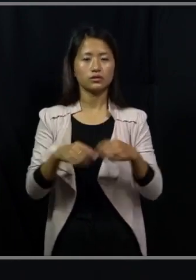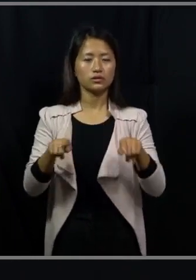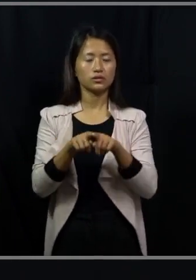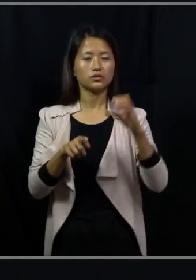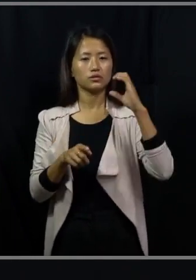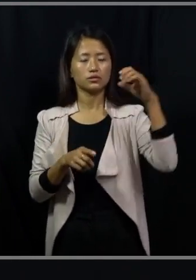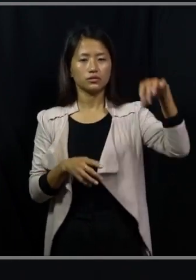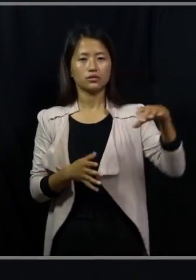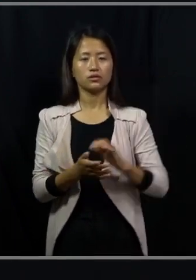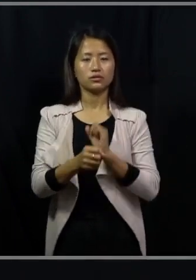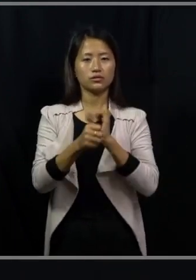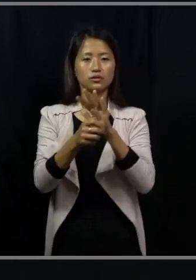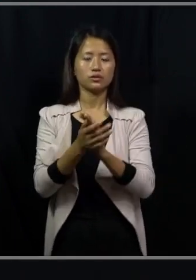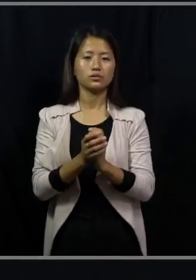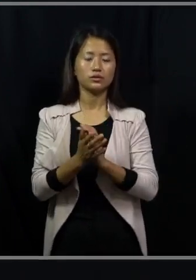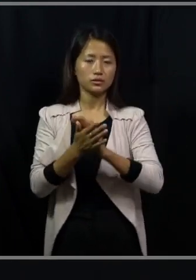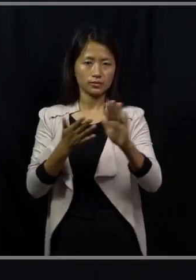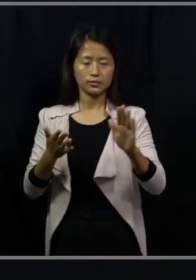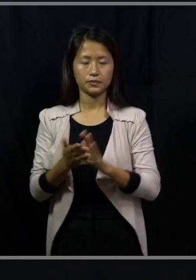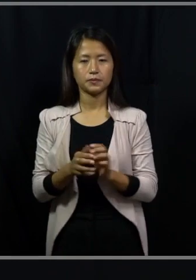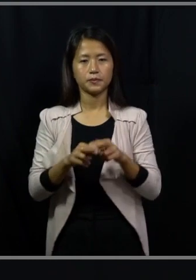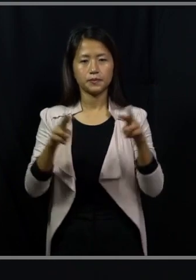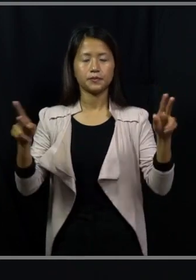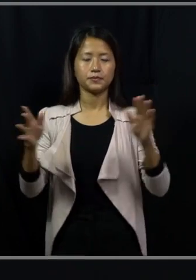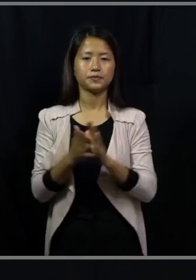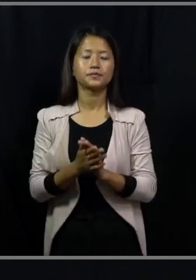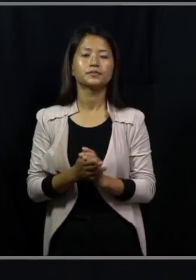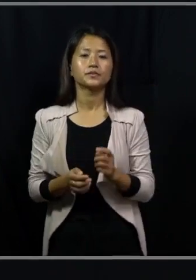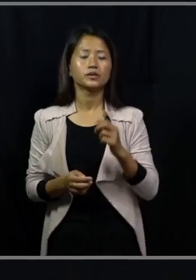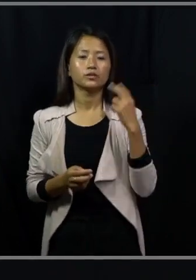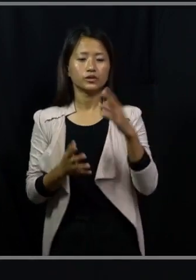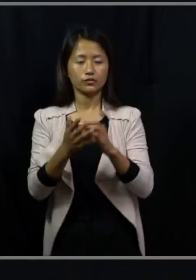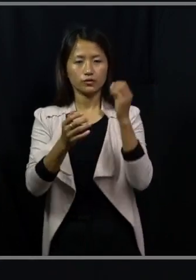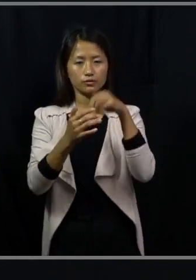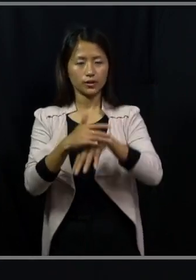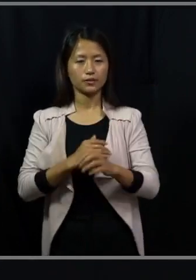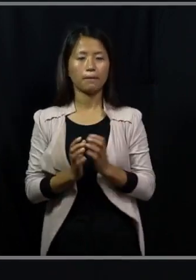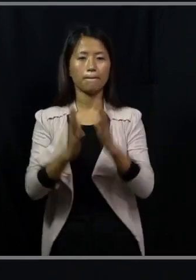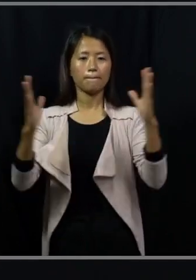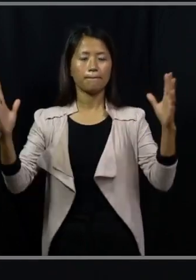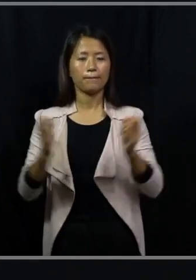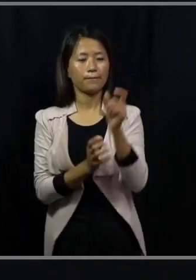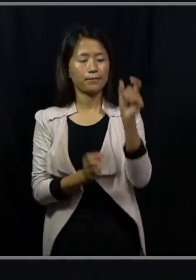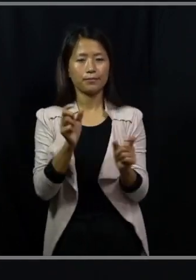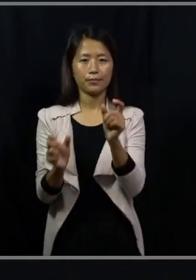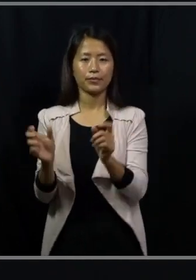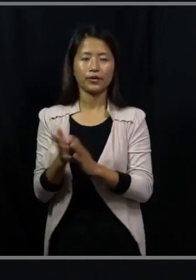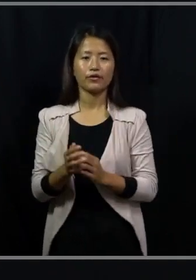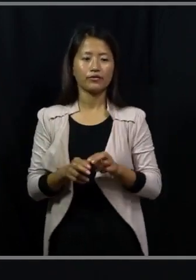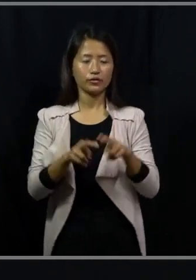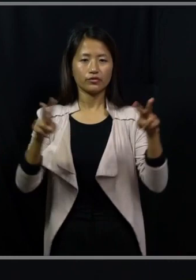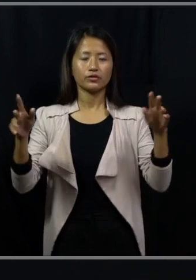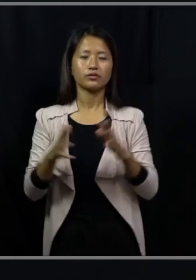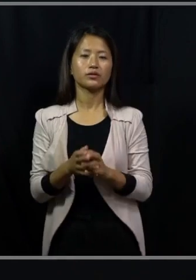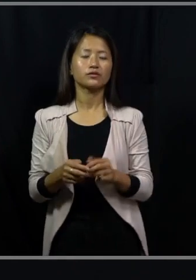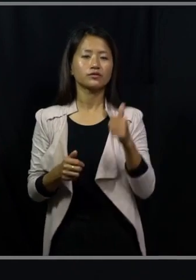cities, transactions were done at various times and also which involve many people as well as with various kinds